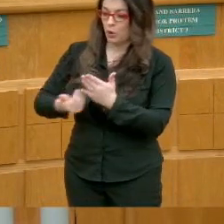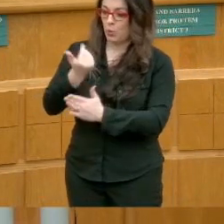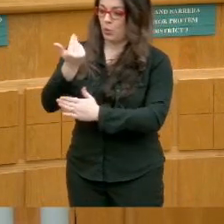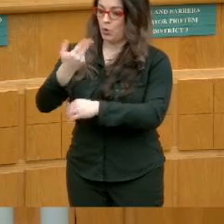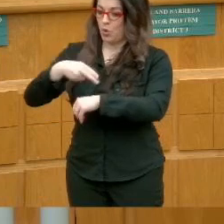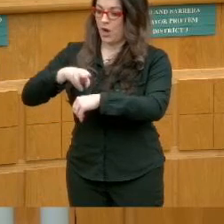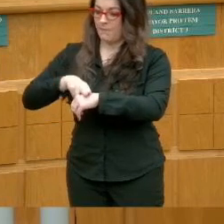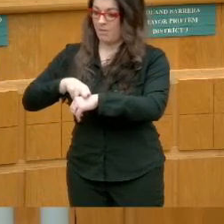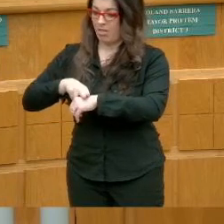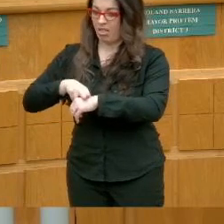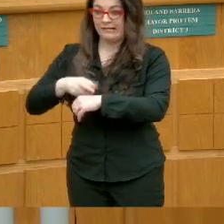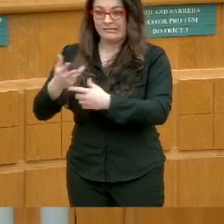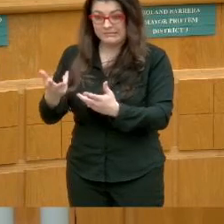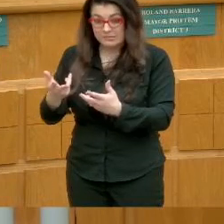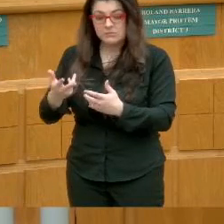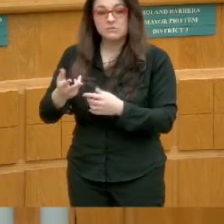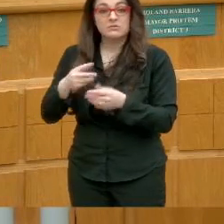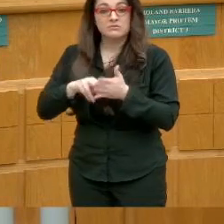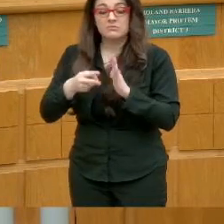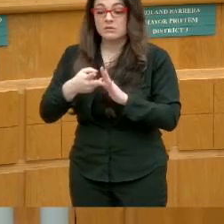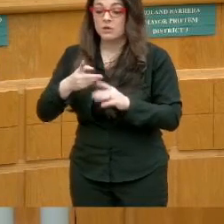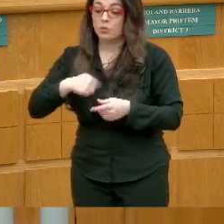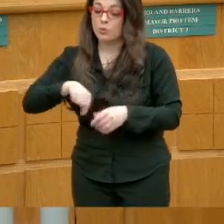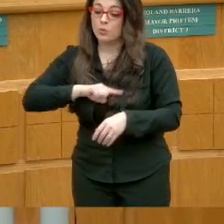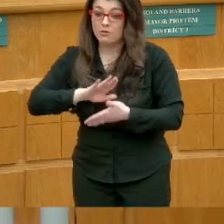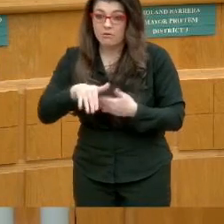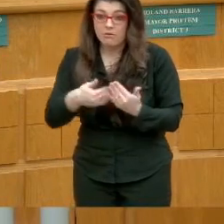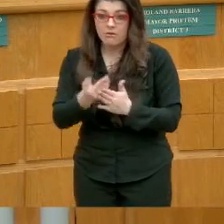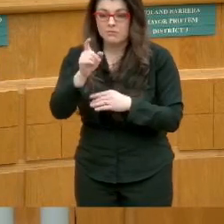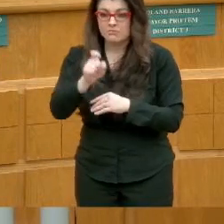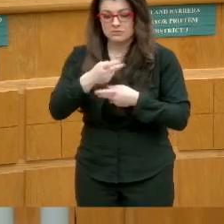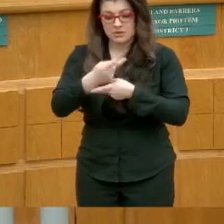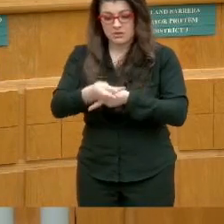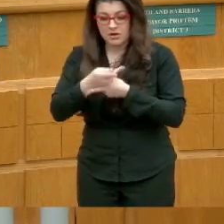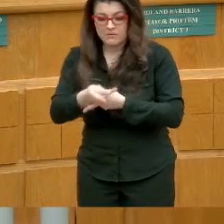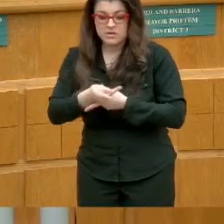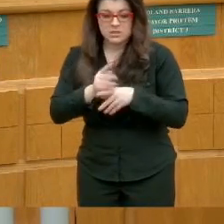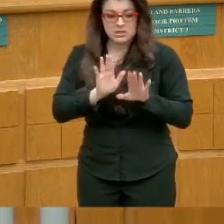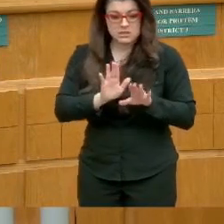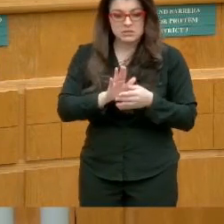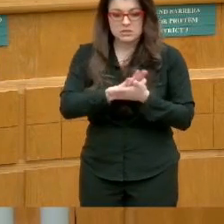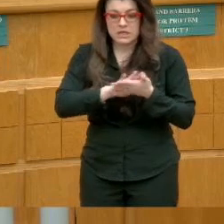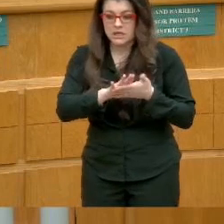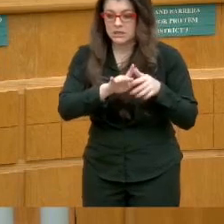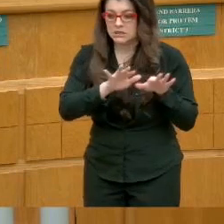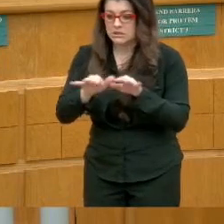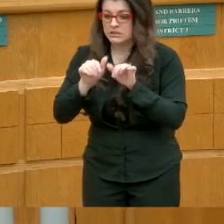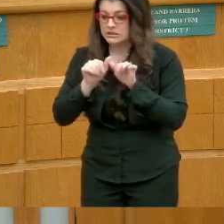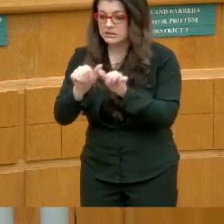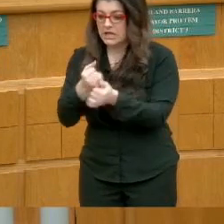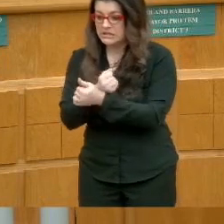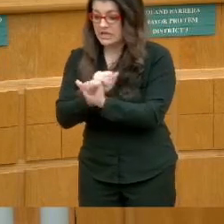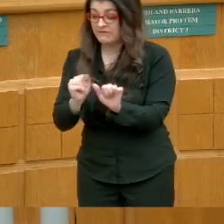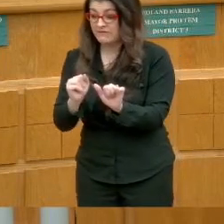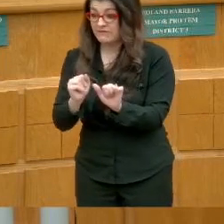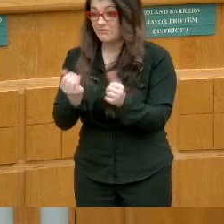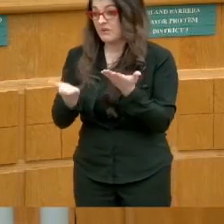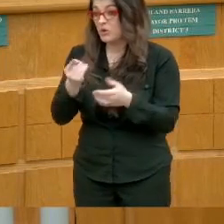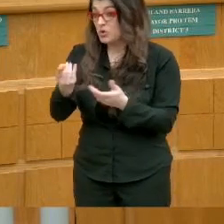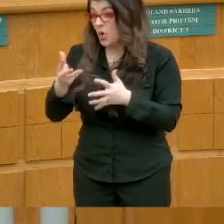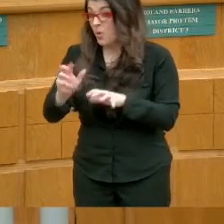aware of their surroundings and take every precaution possible to stay safe and healthy. If not for yourself, do it for someone you